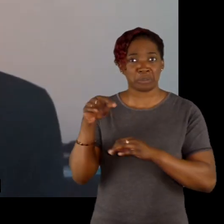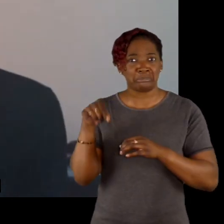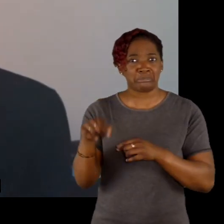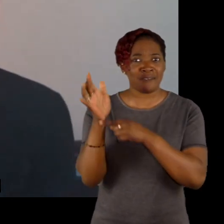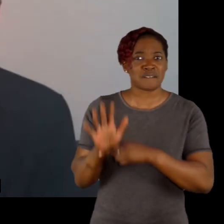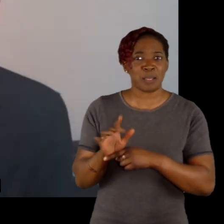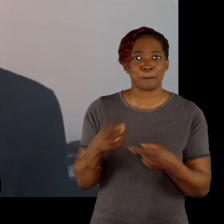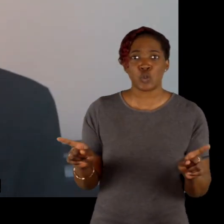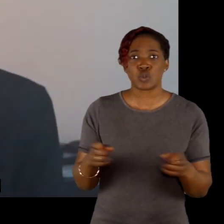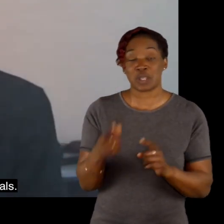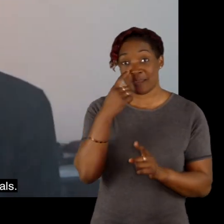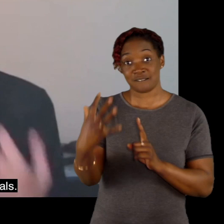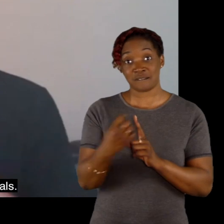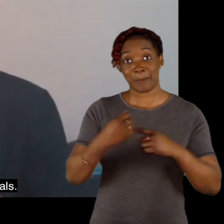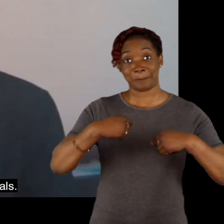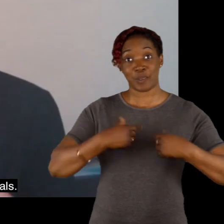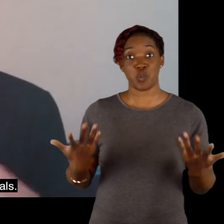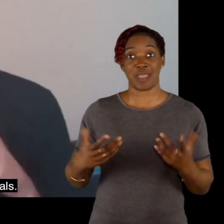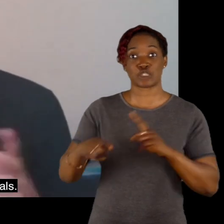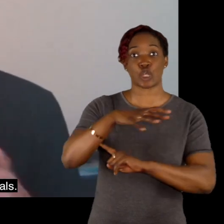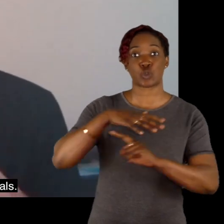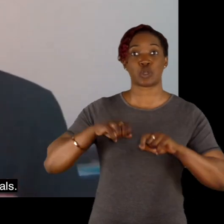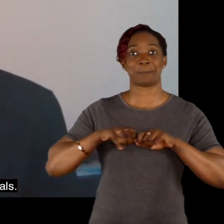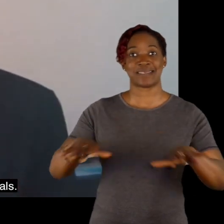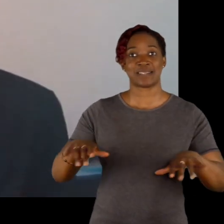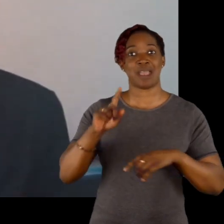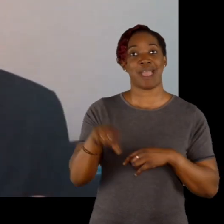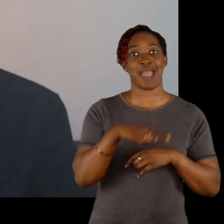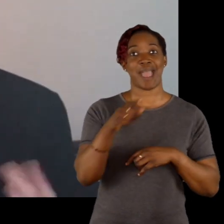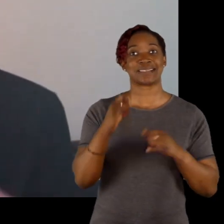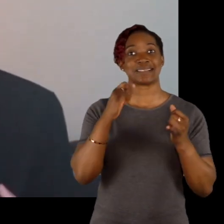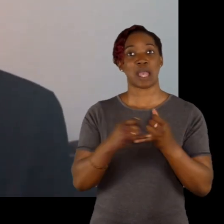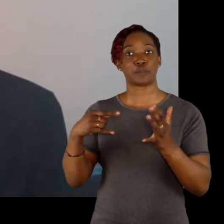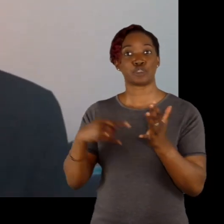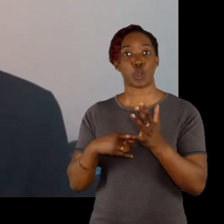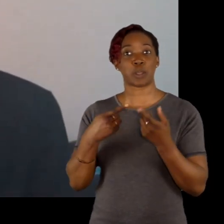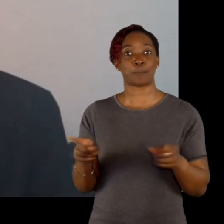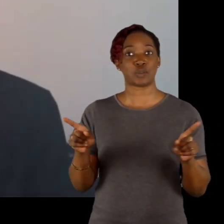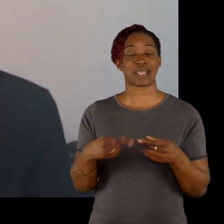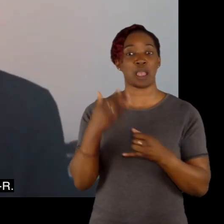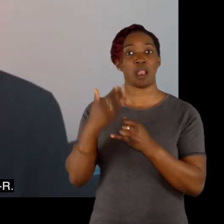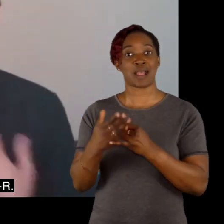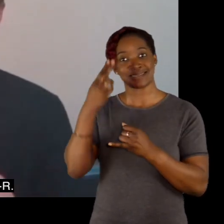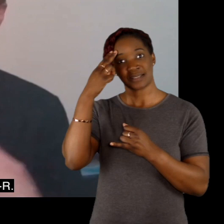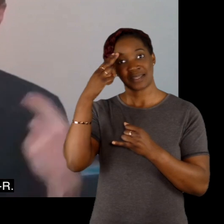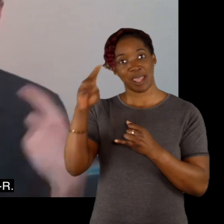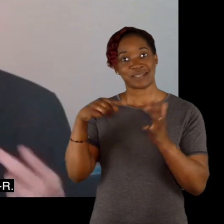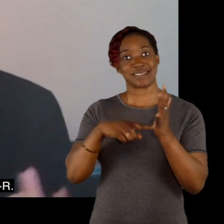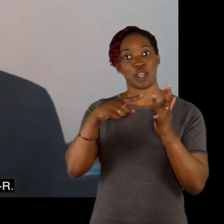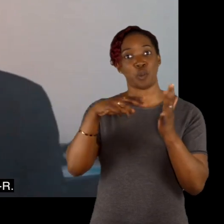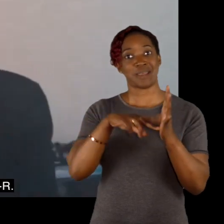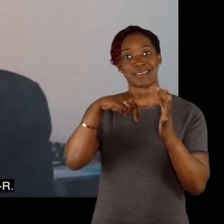any questions about film music, you can find me on all the socials at Simon Toner Music. My last name